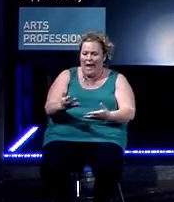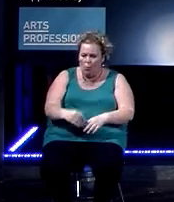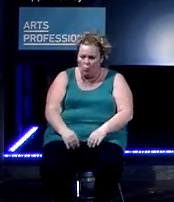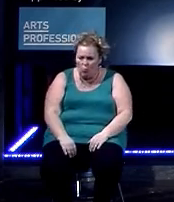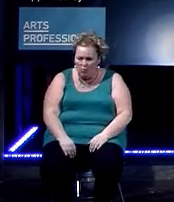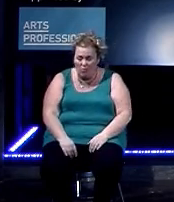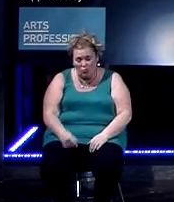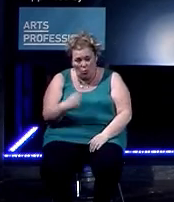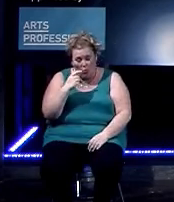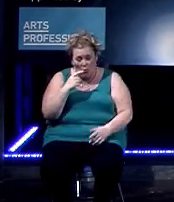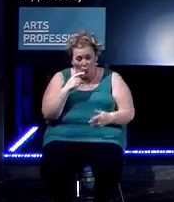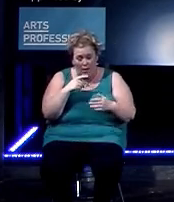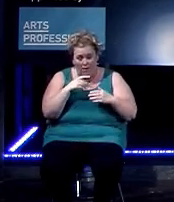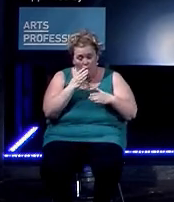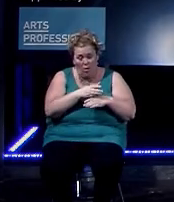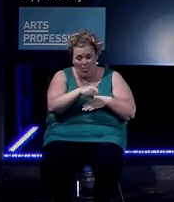That's something else we're working on.